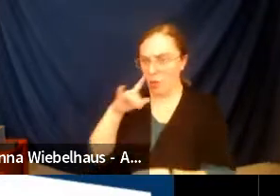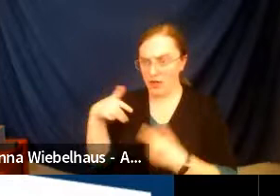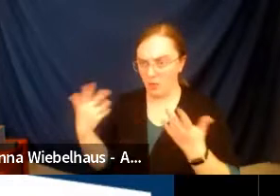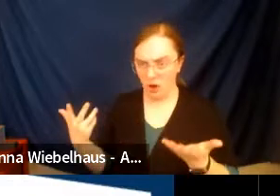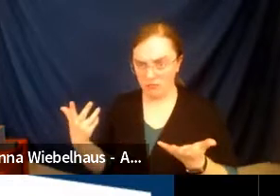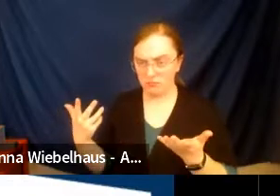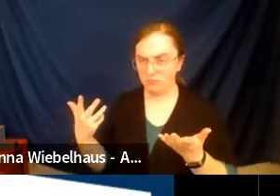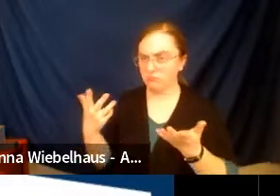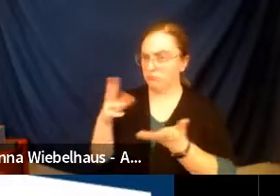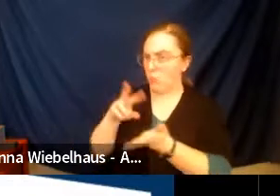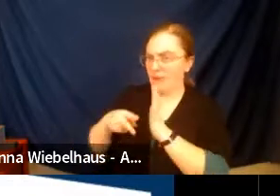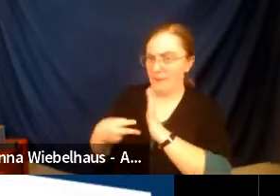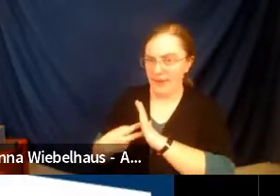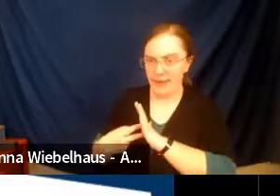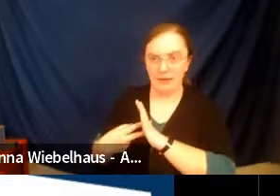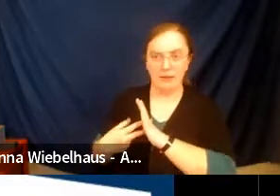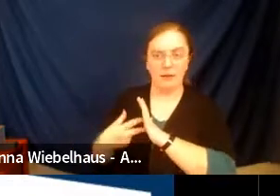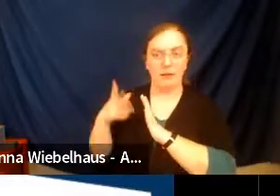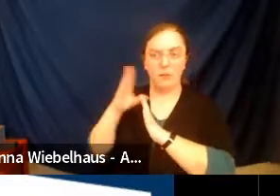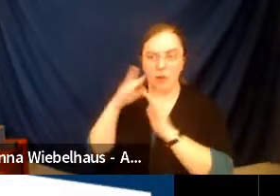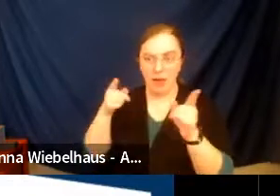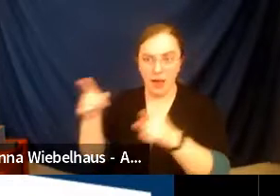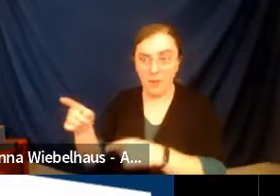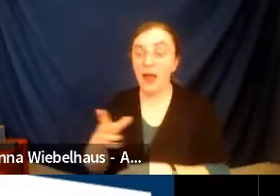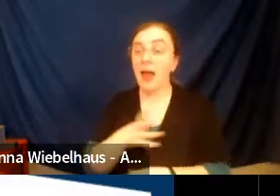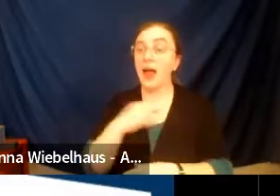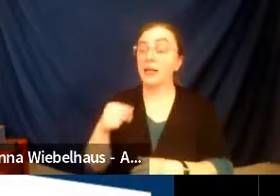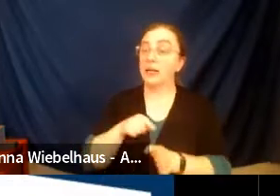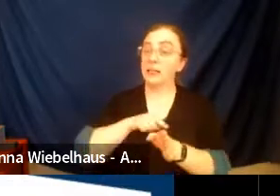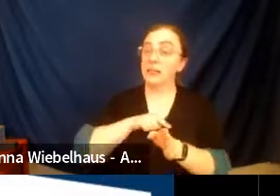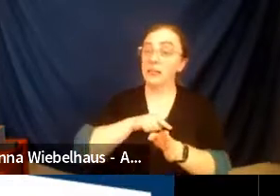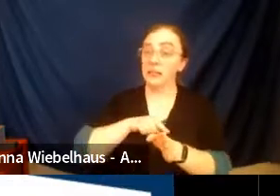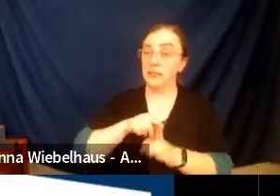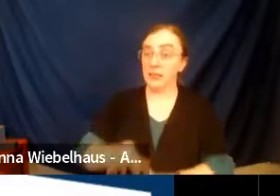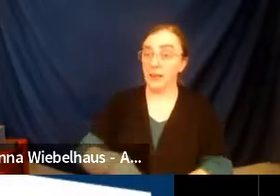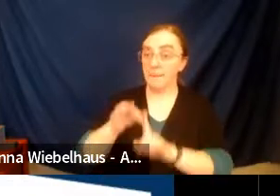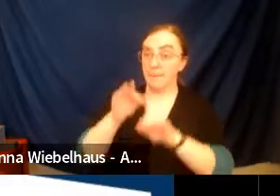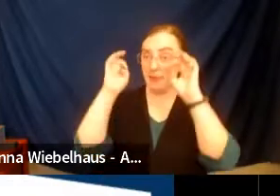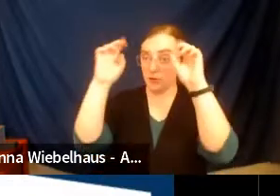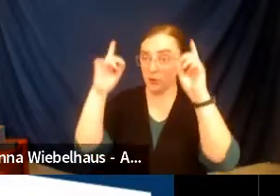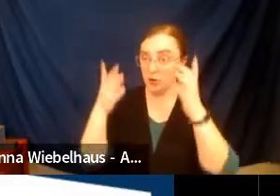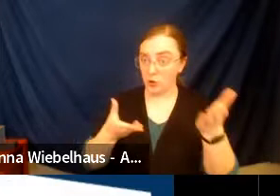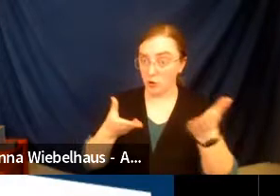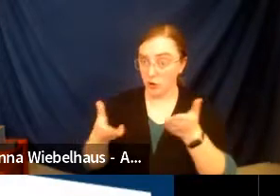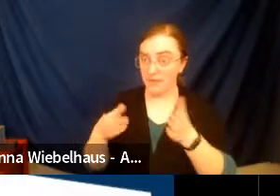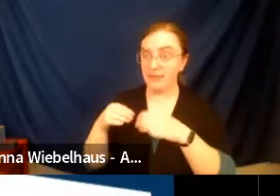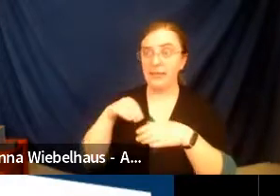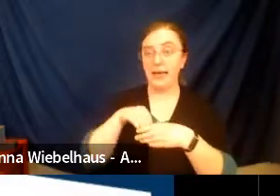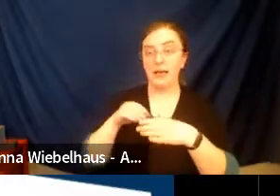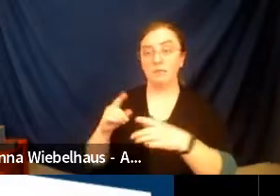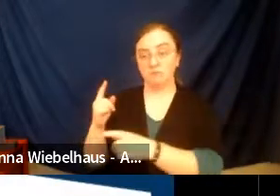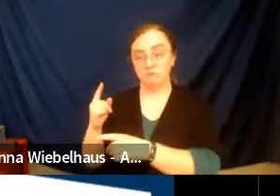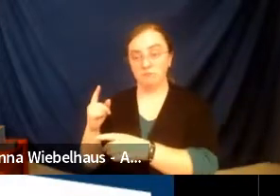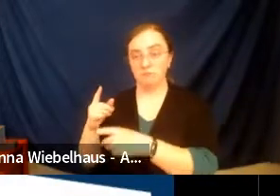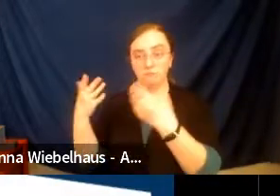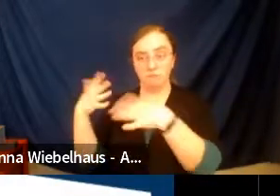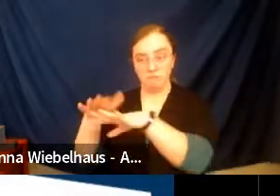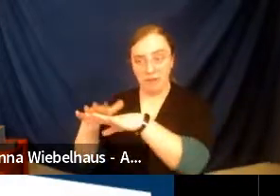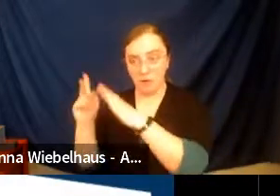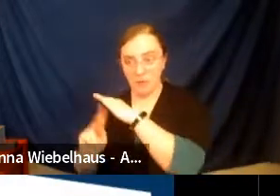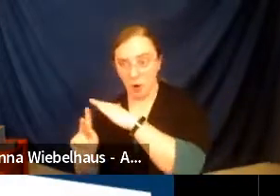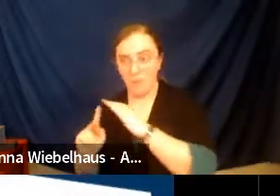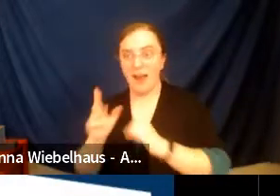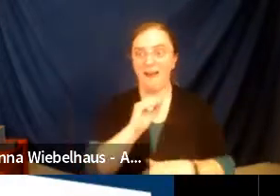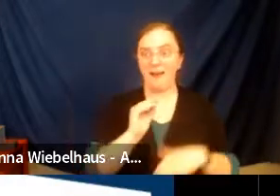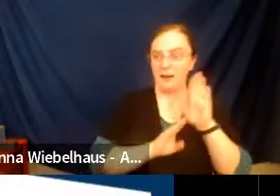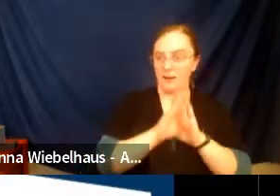it. We'll talk about what special education services look in kindergarten and developmental kindergarten, and then we'll make sure to save some time for